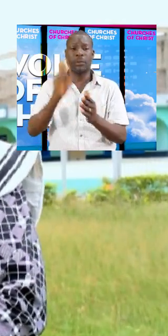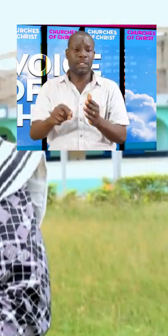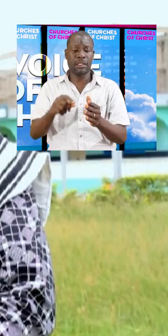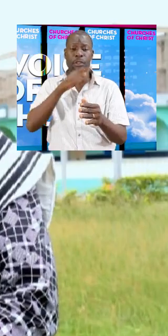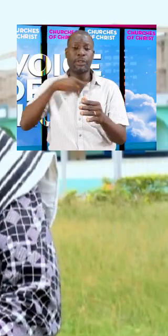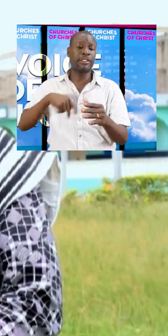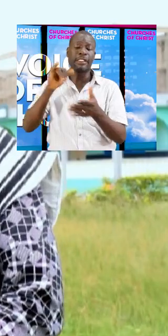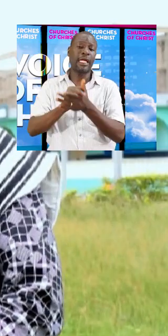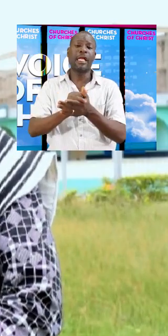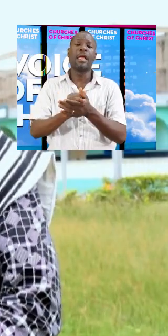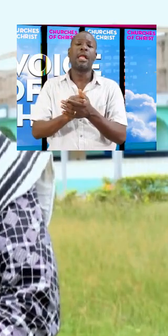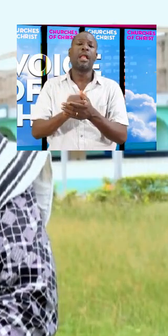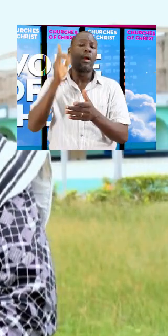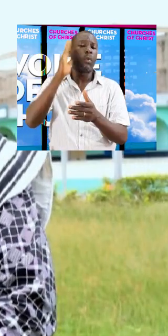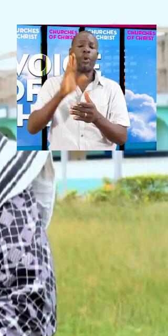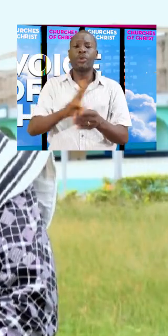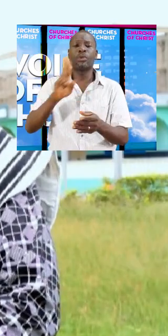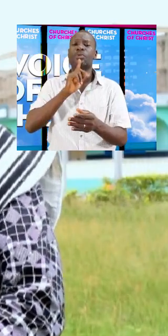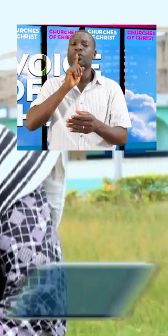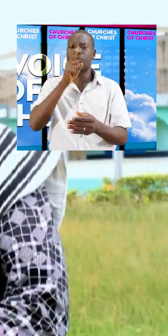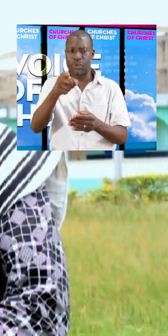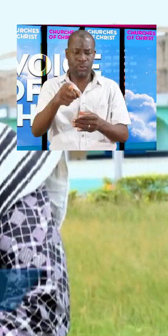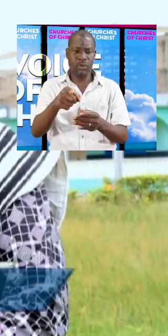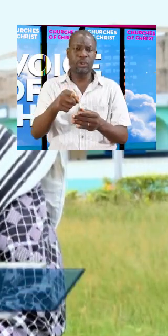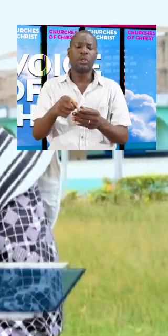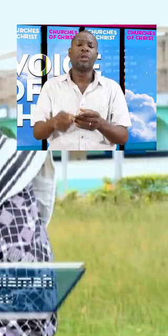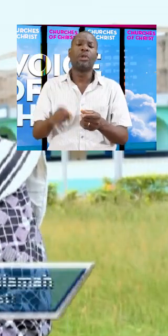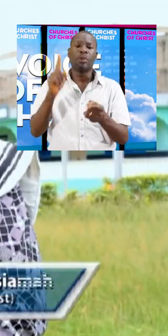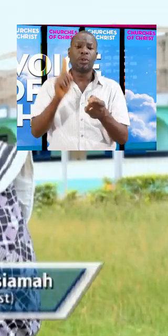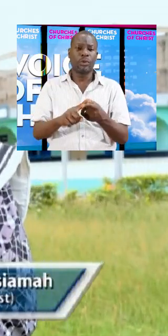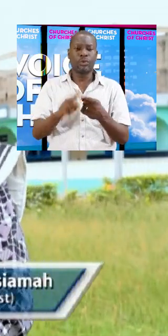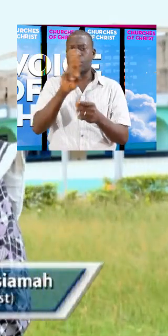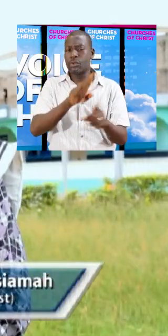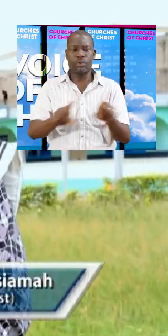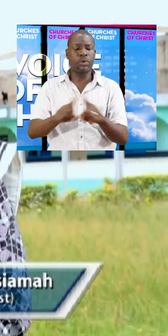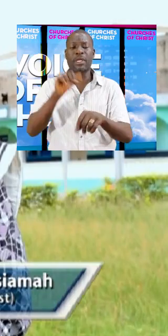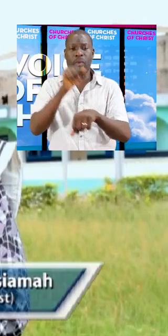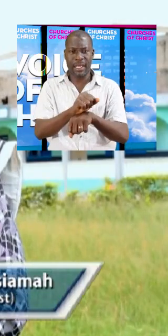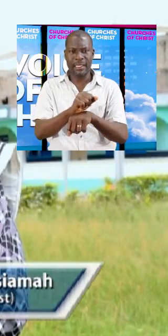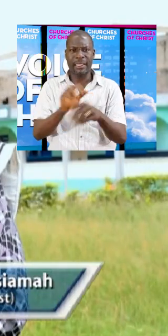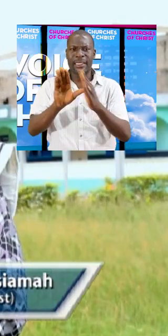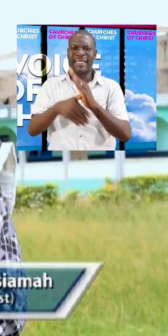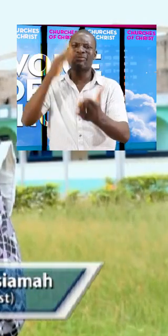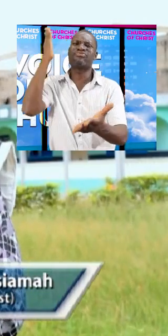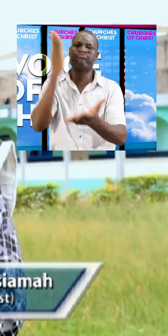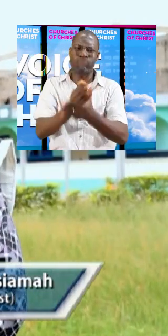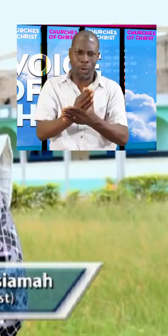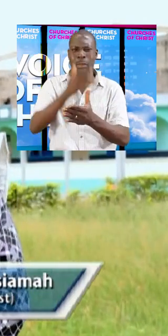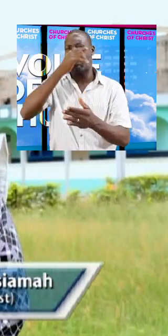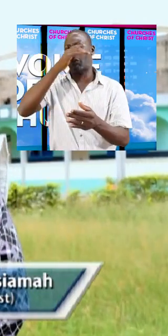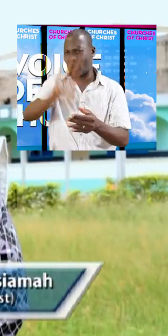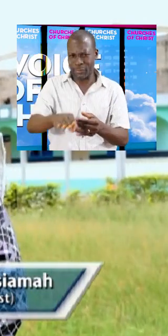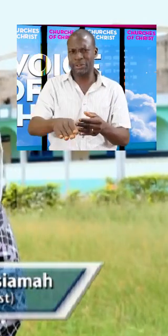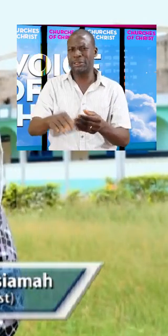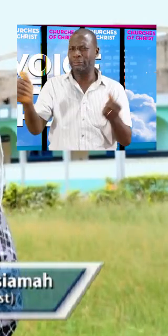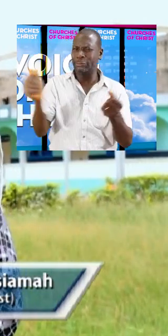se omomfa nokredie emfa enye wo mo adwuma ne yenyi keta se hye ene proye